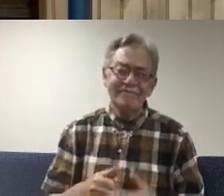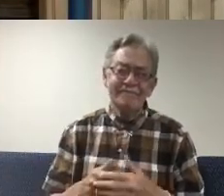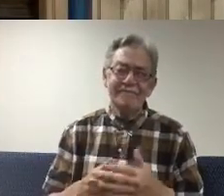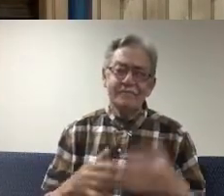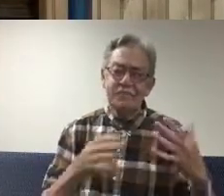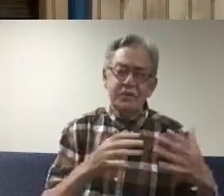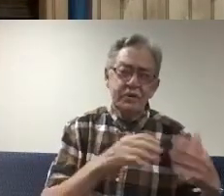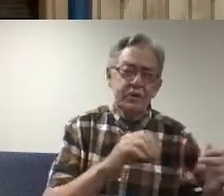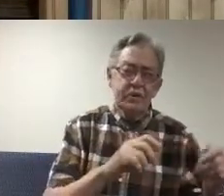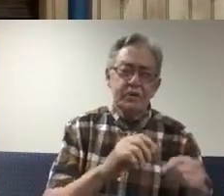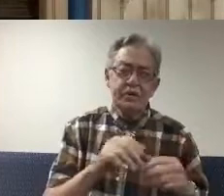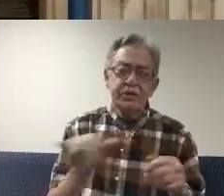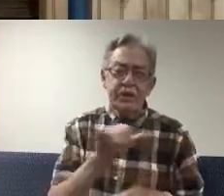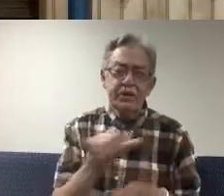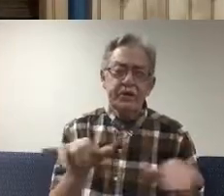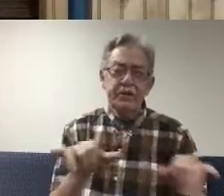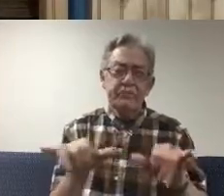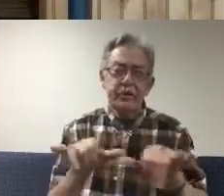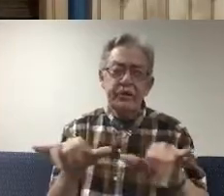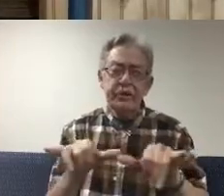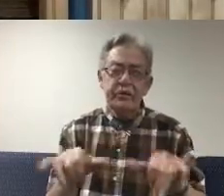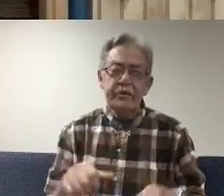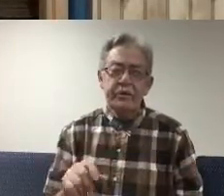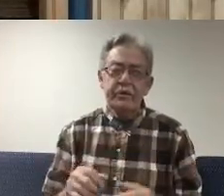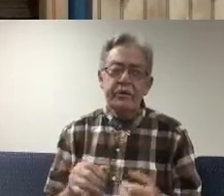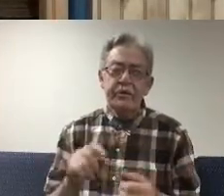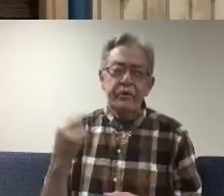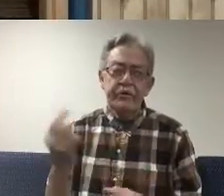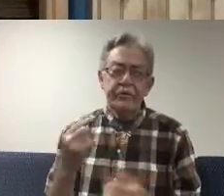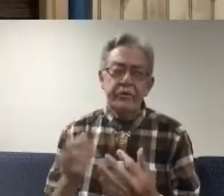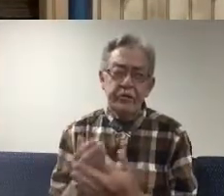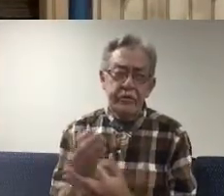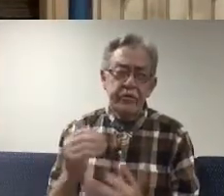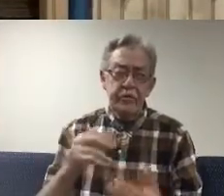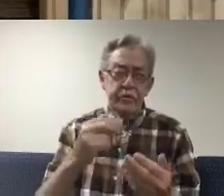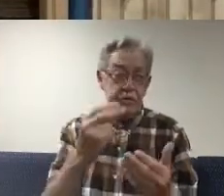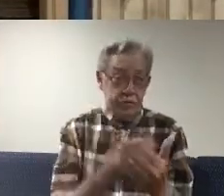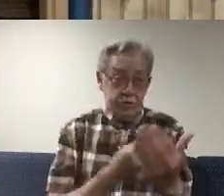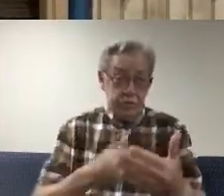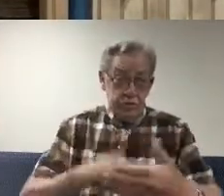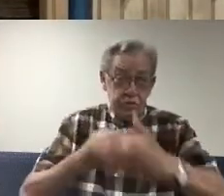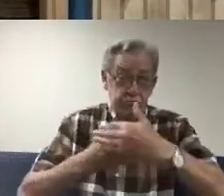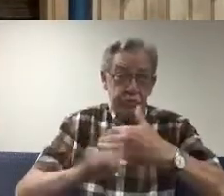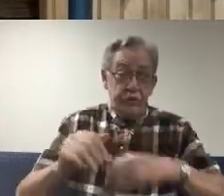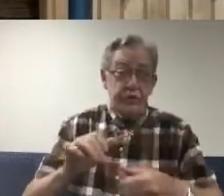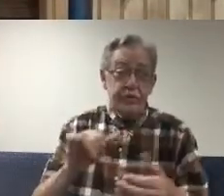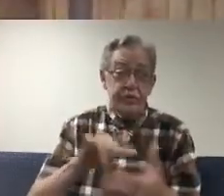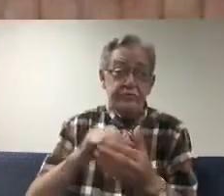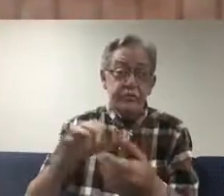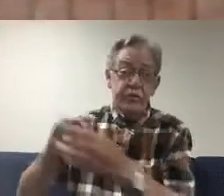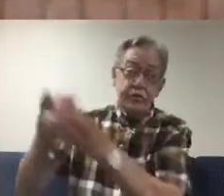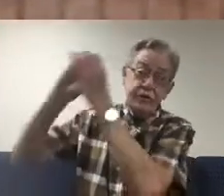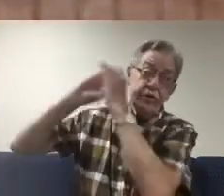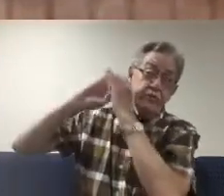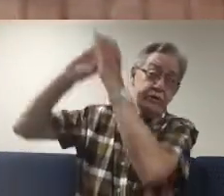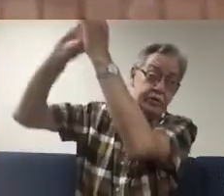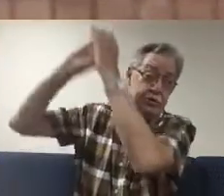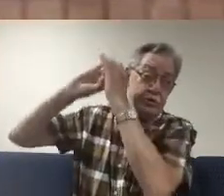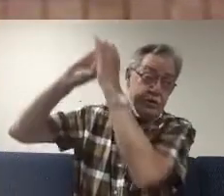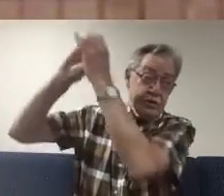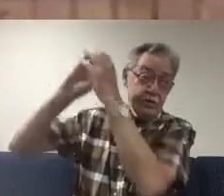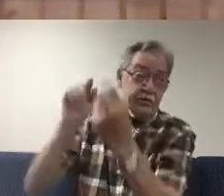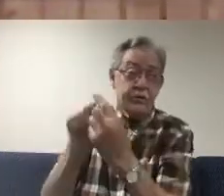culture has done is step by step, one after another, it's taken some of the categorical sins like greed, and it has actually raised